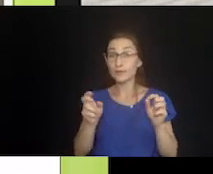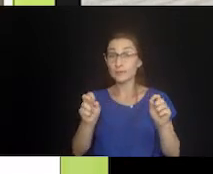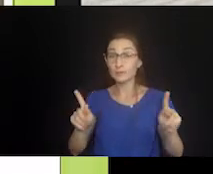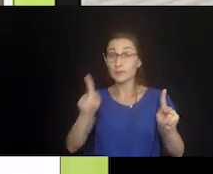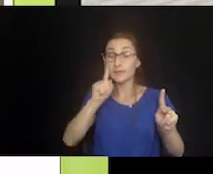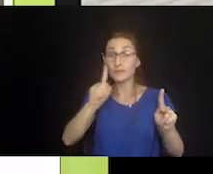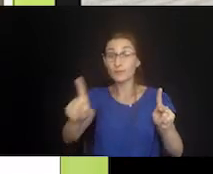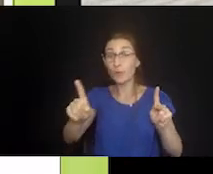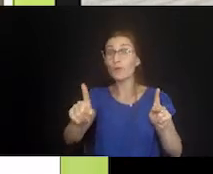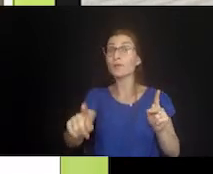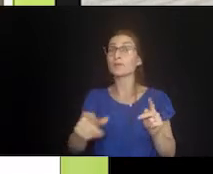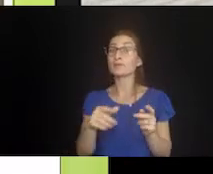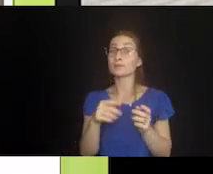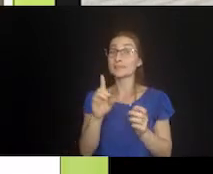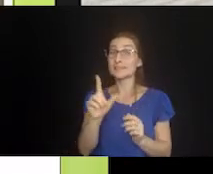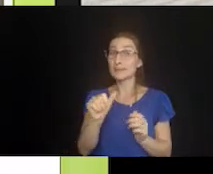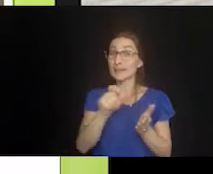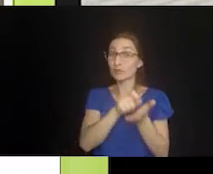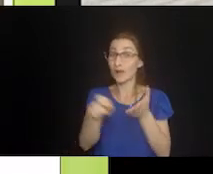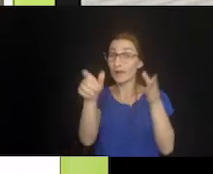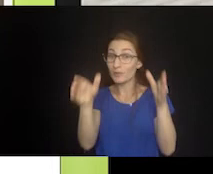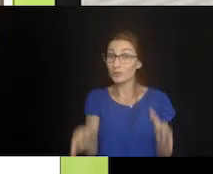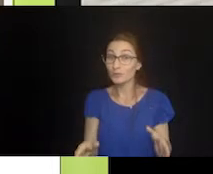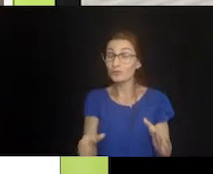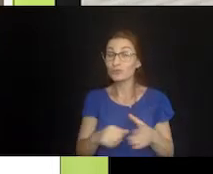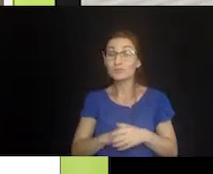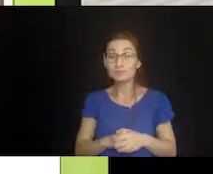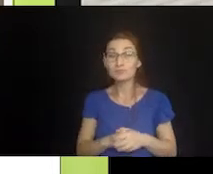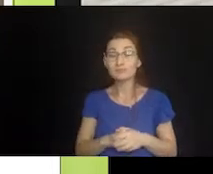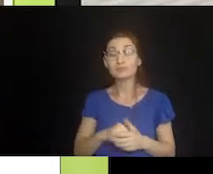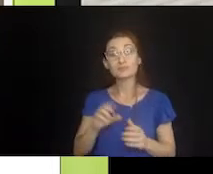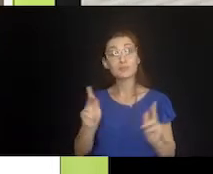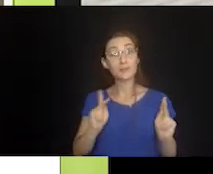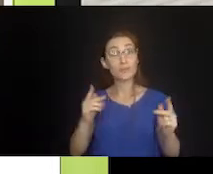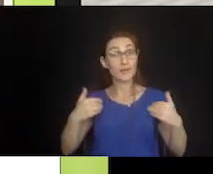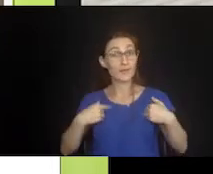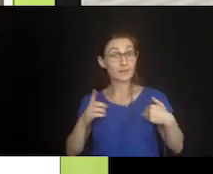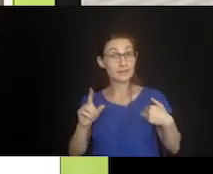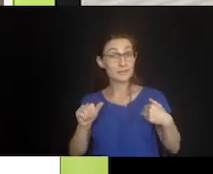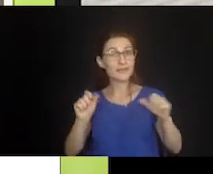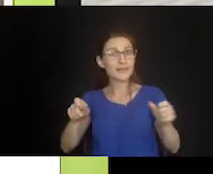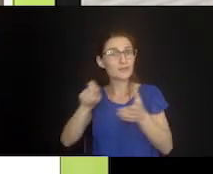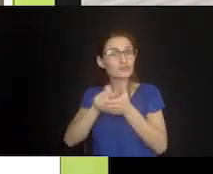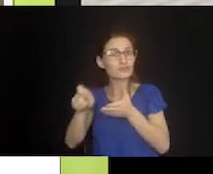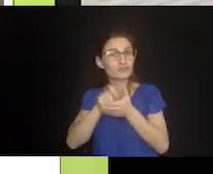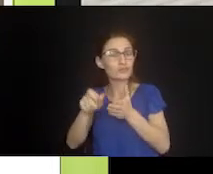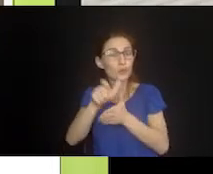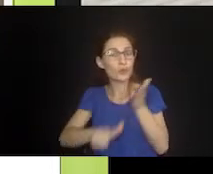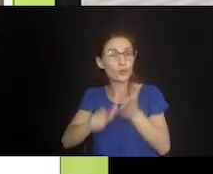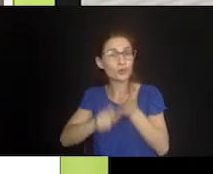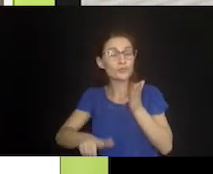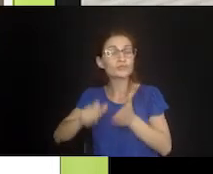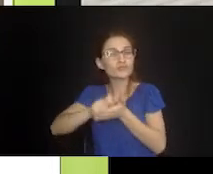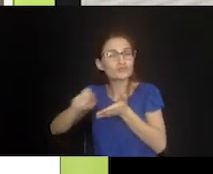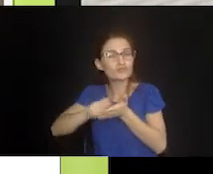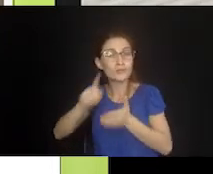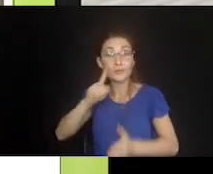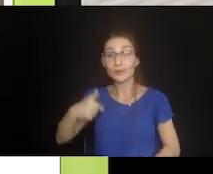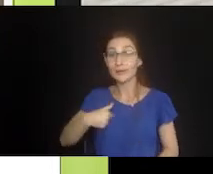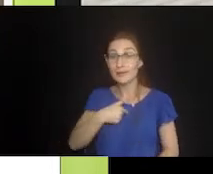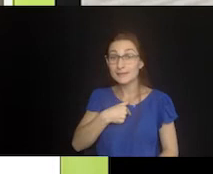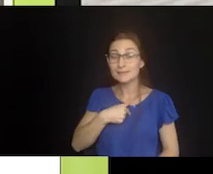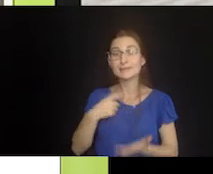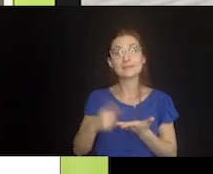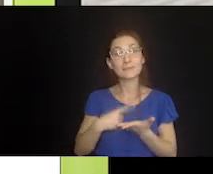We provide opportunities for local disability writers. People with disabilities can actually write articles for